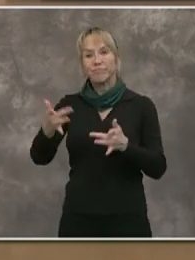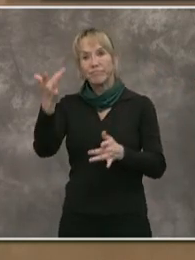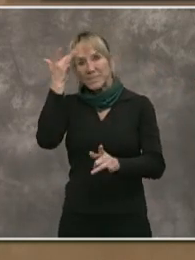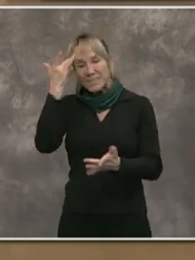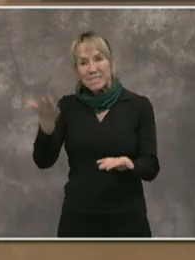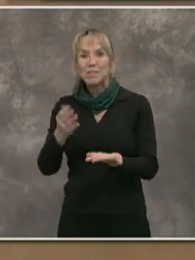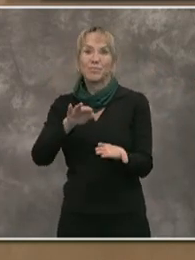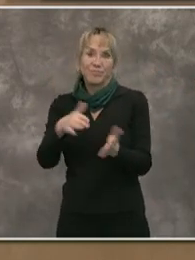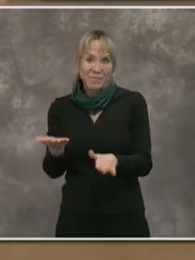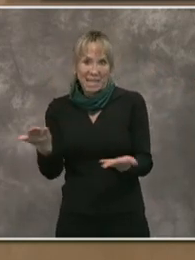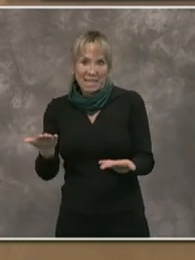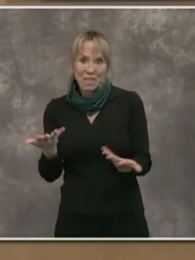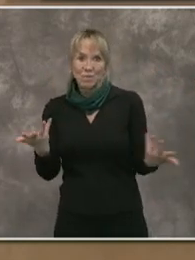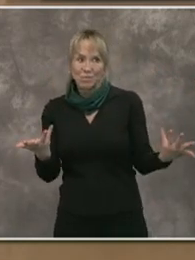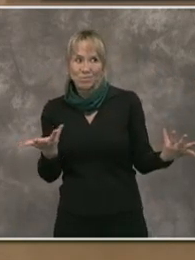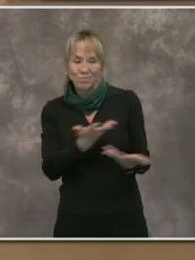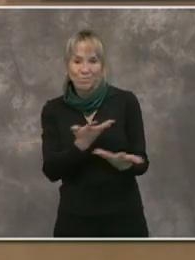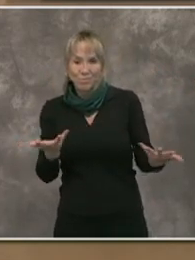data that we provide.